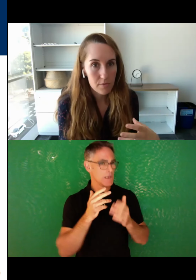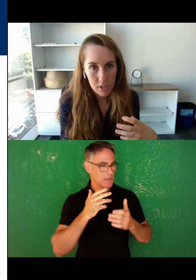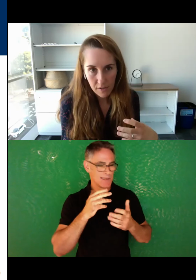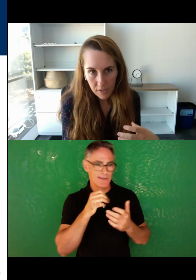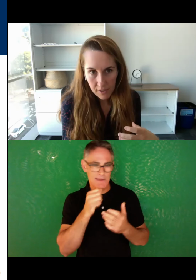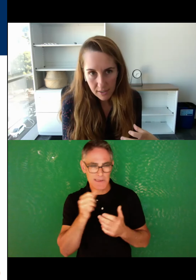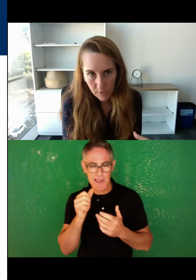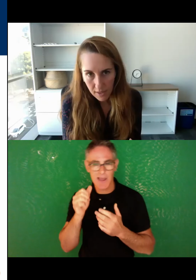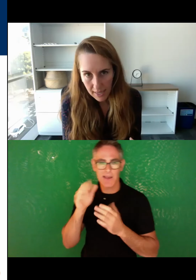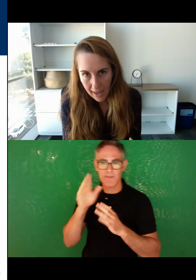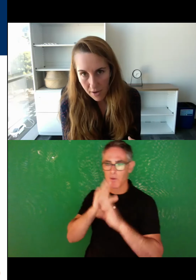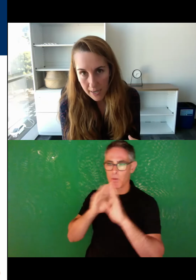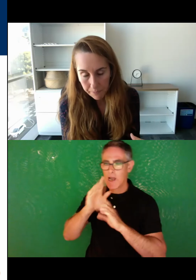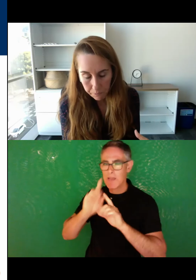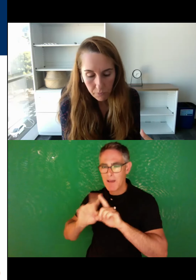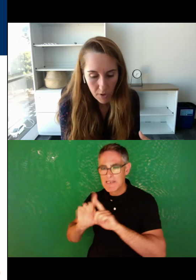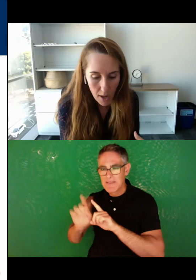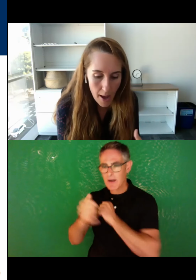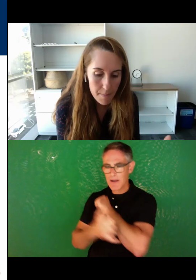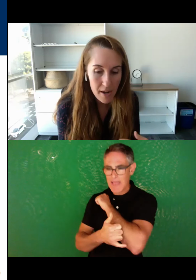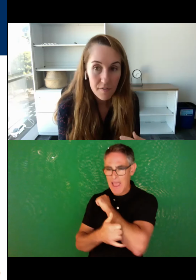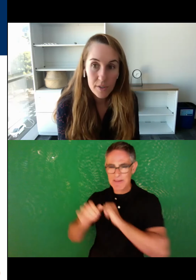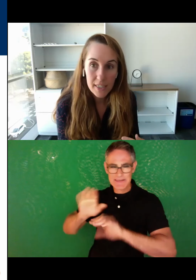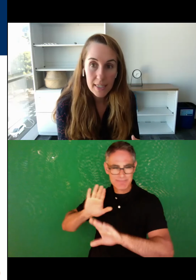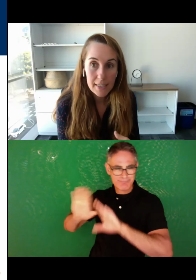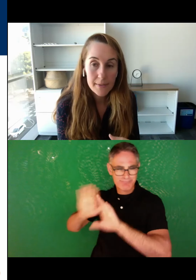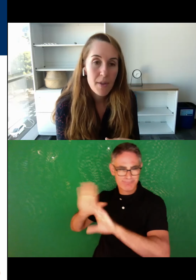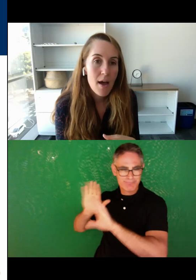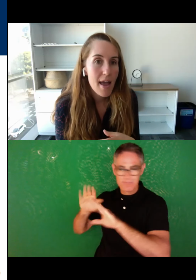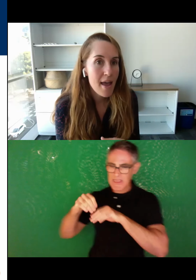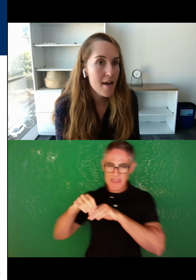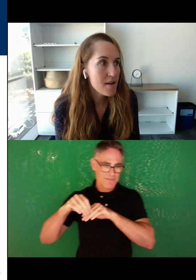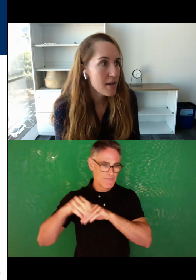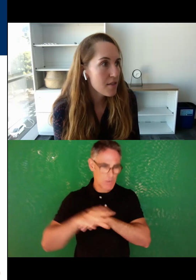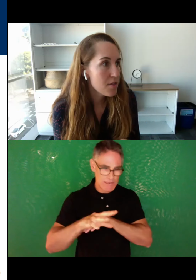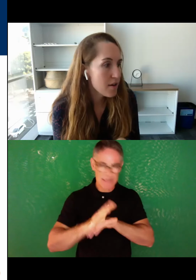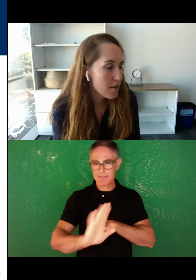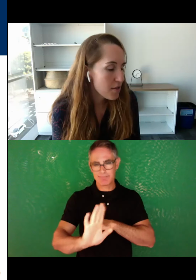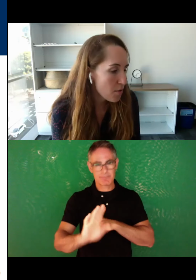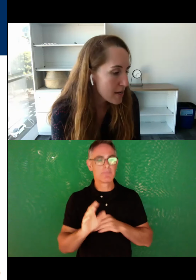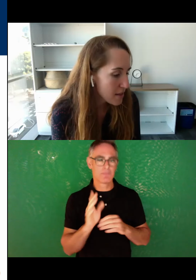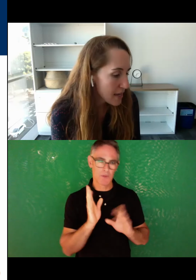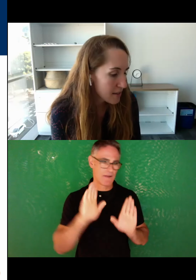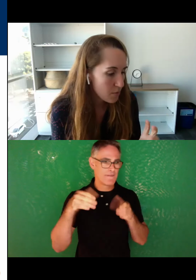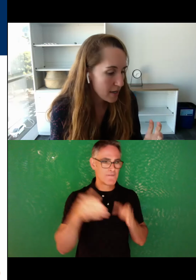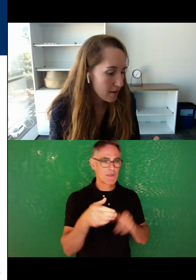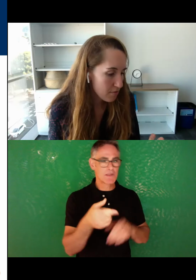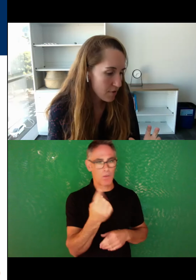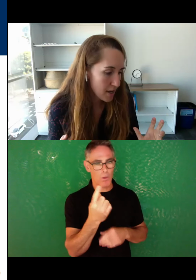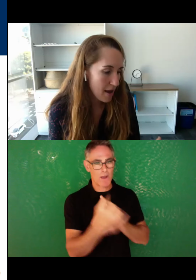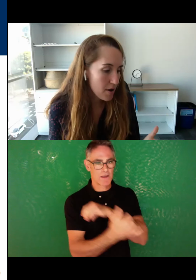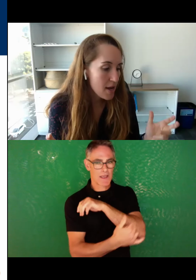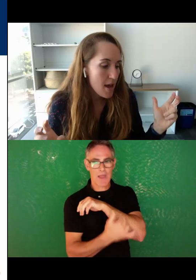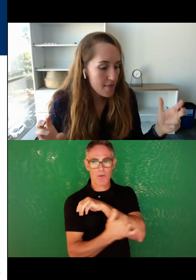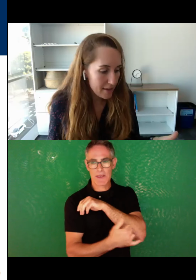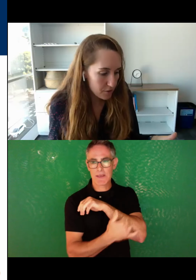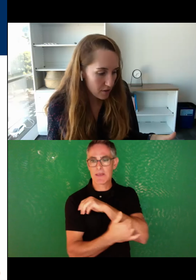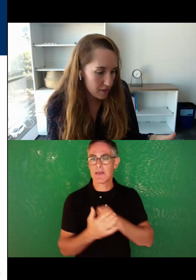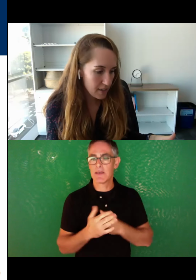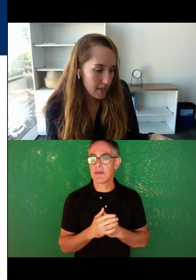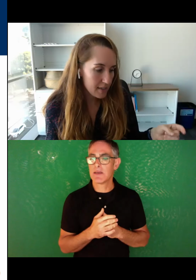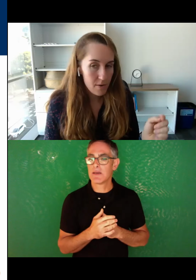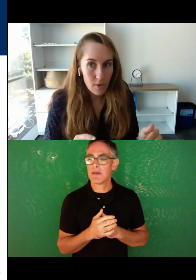about differences within the county influencing this. And the only thing that we think about, and